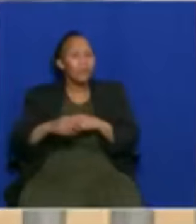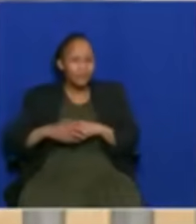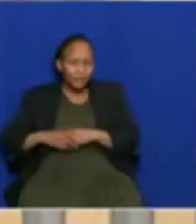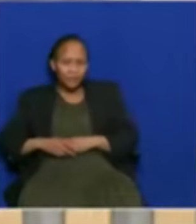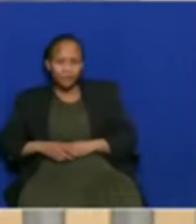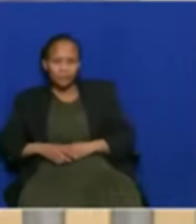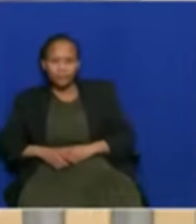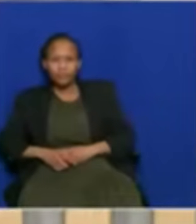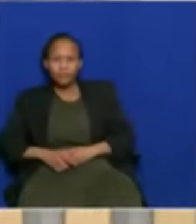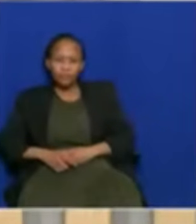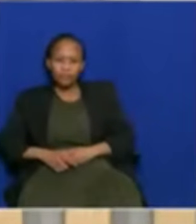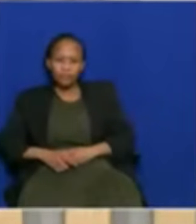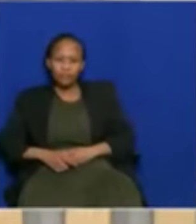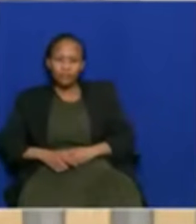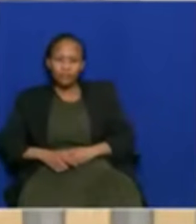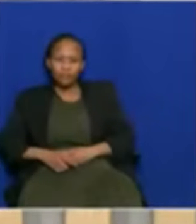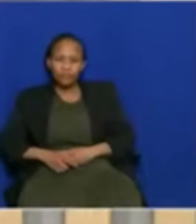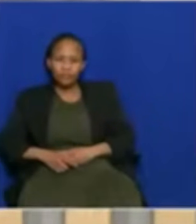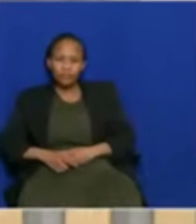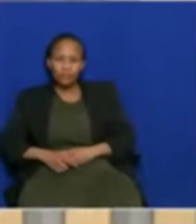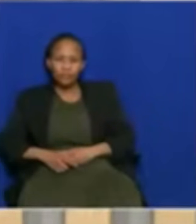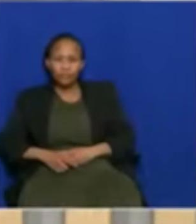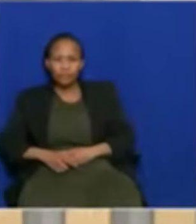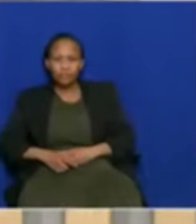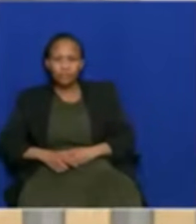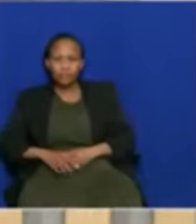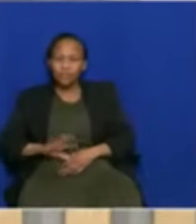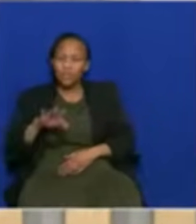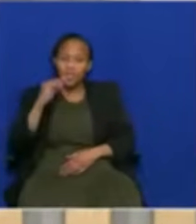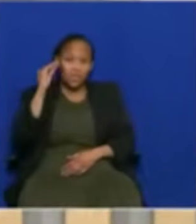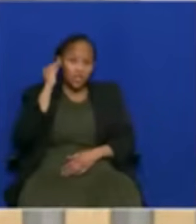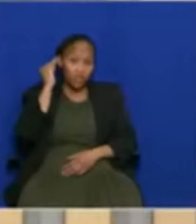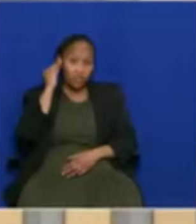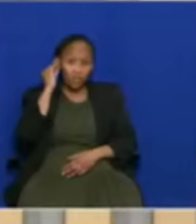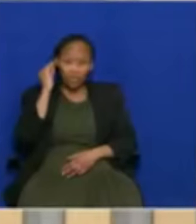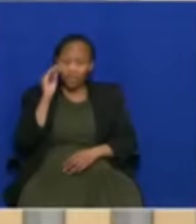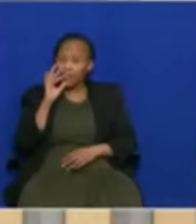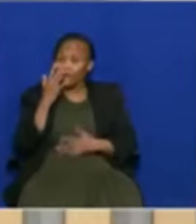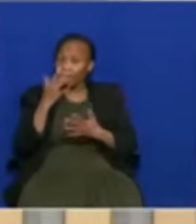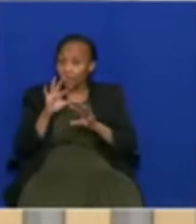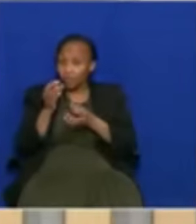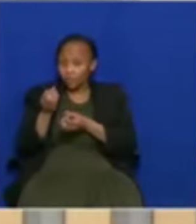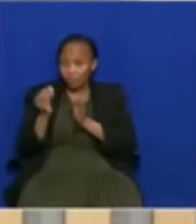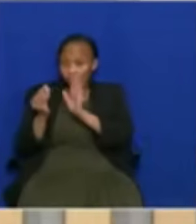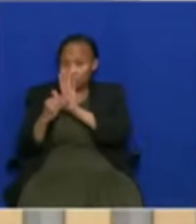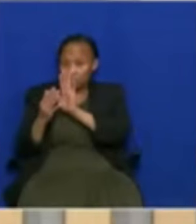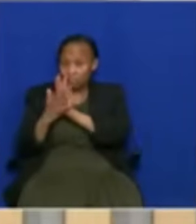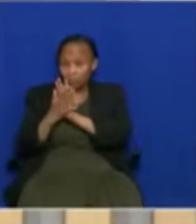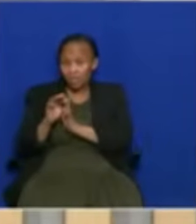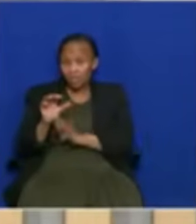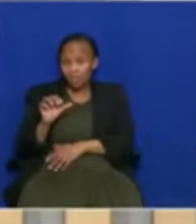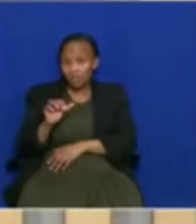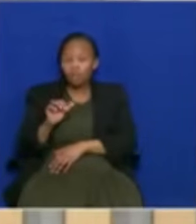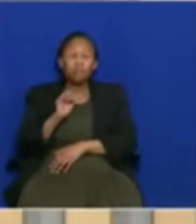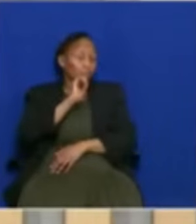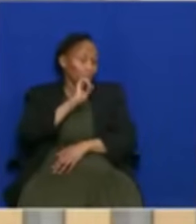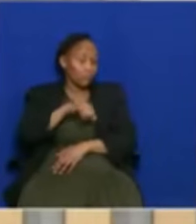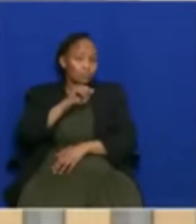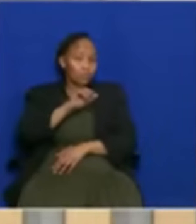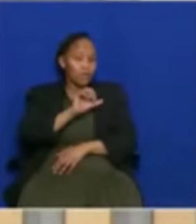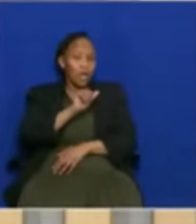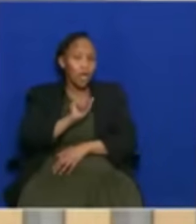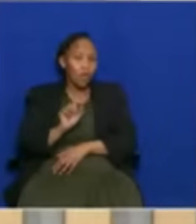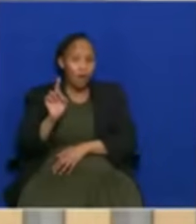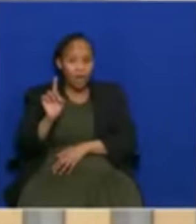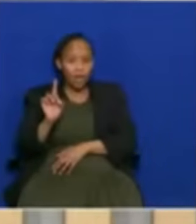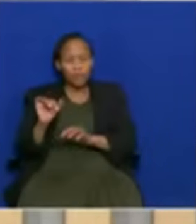that information that is given there? In the A1 statement, yes. My first point